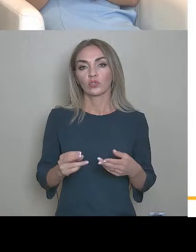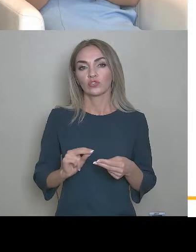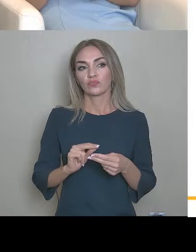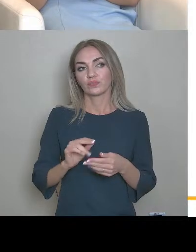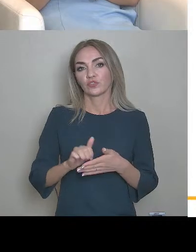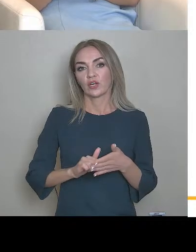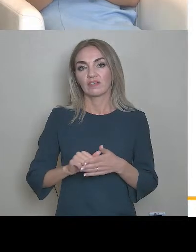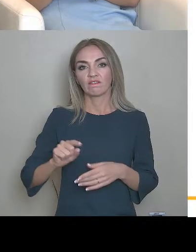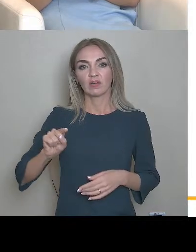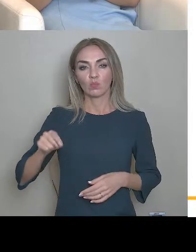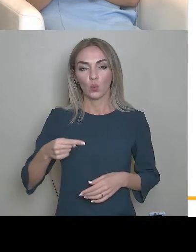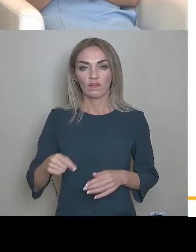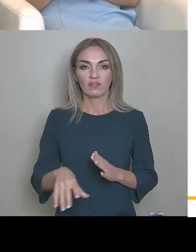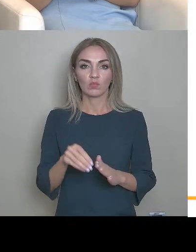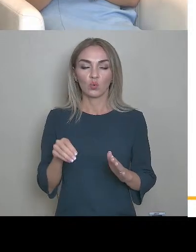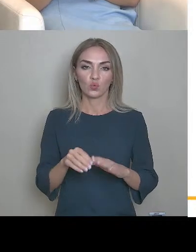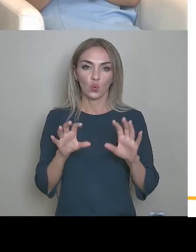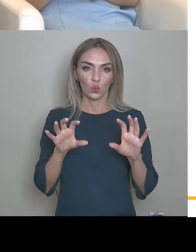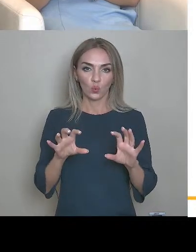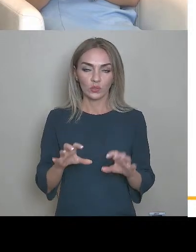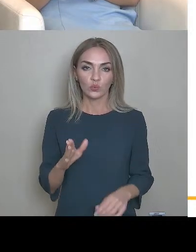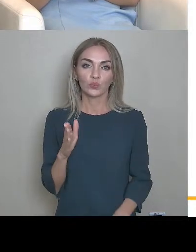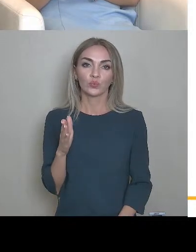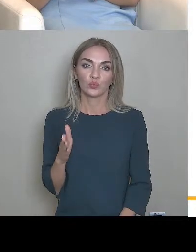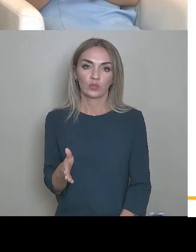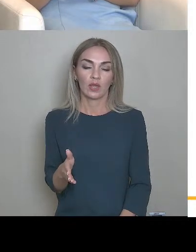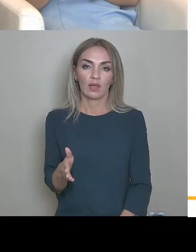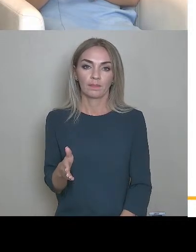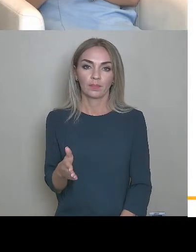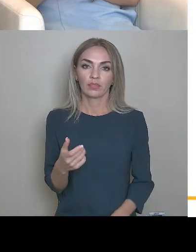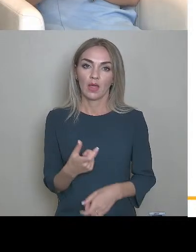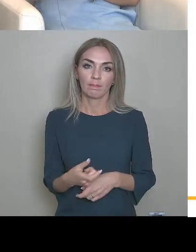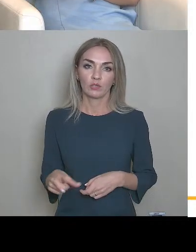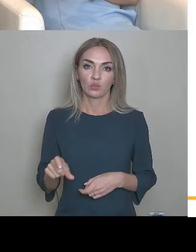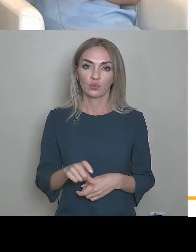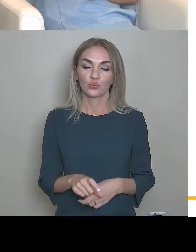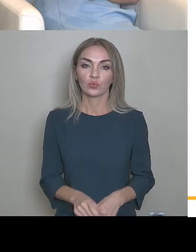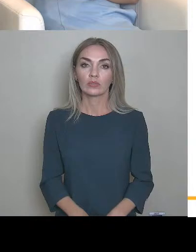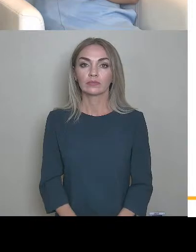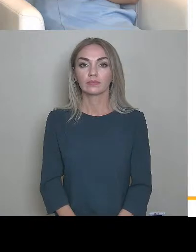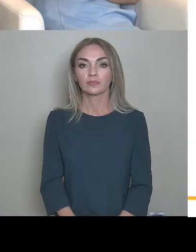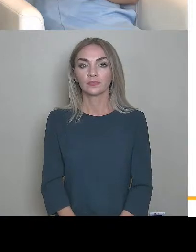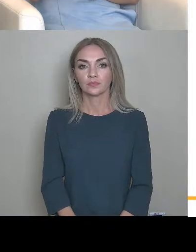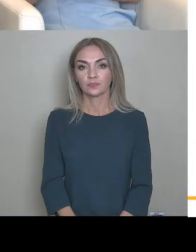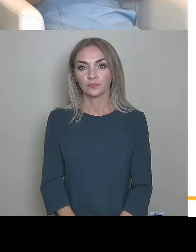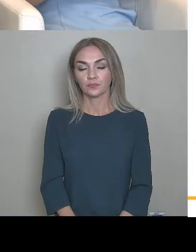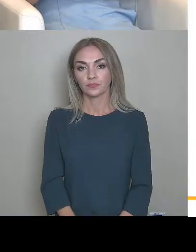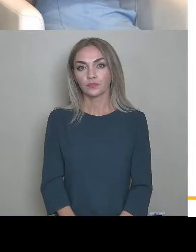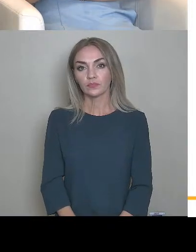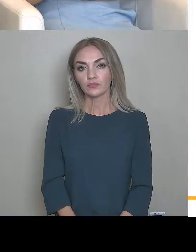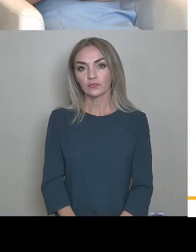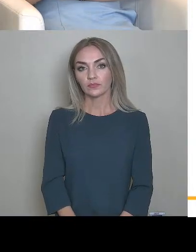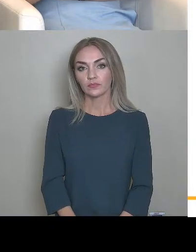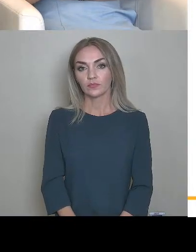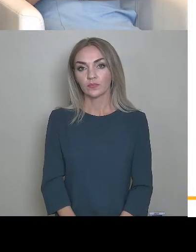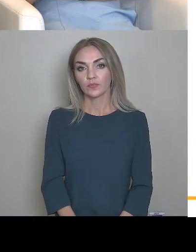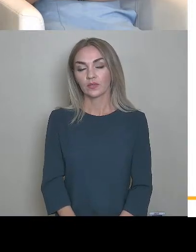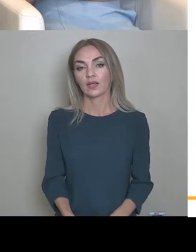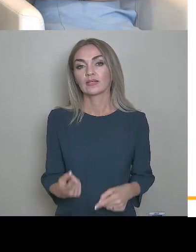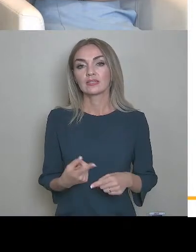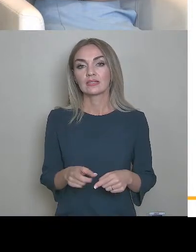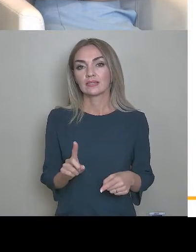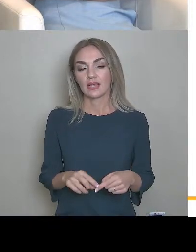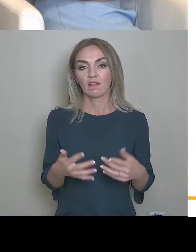number, just due to the electoral code requirements, will be the highest.